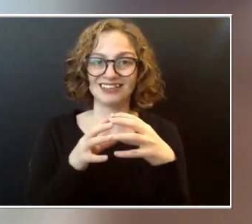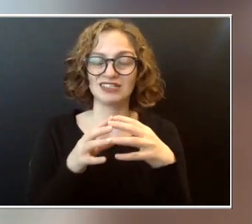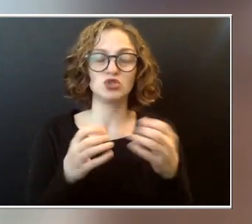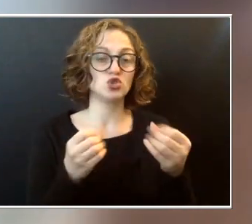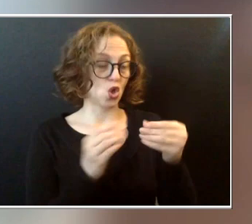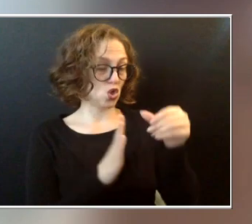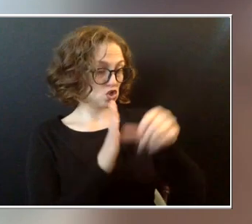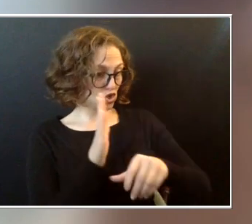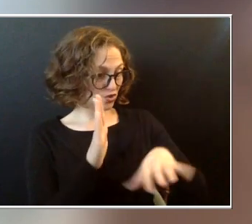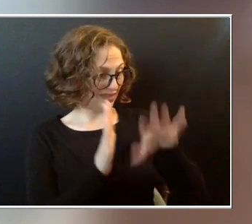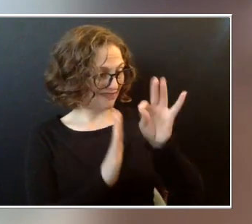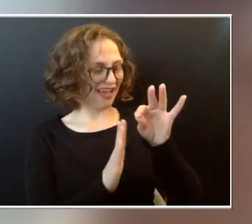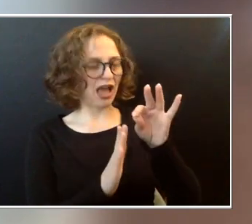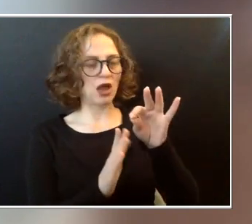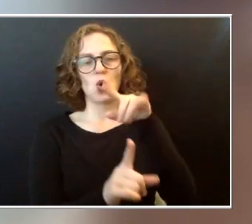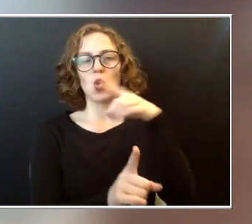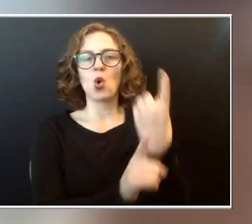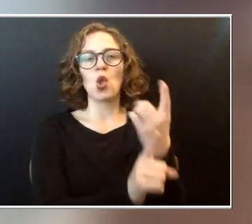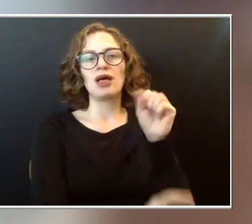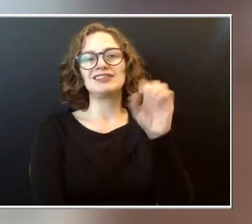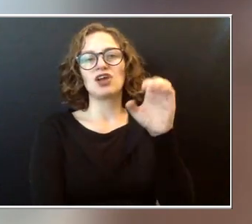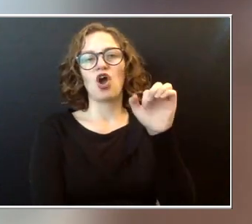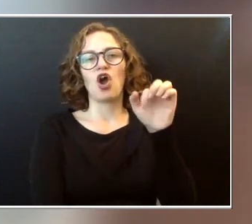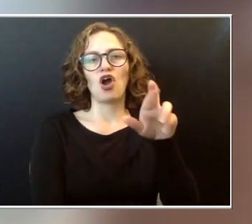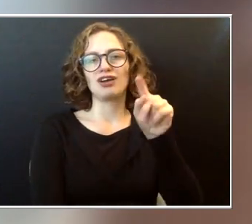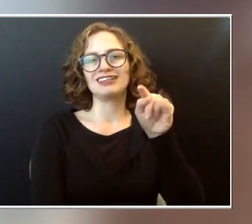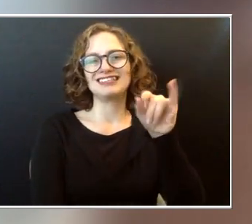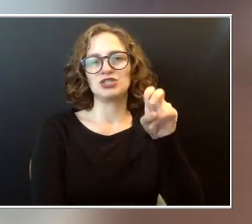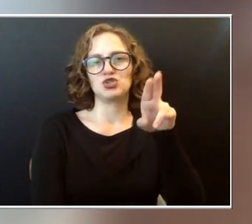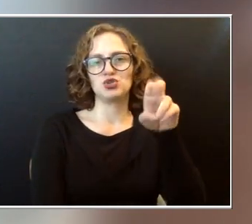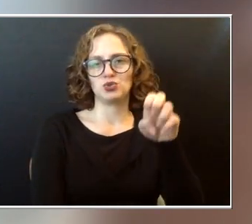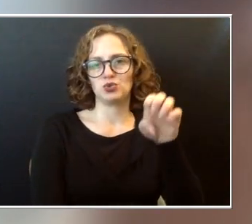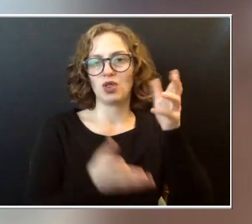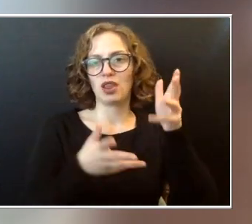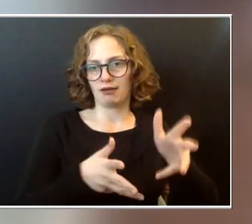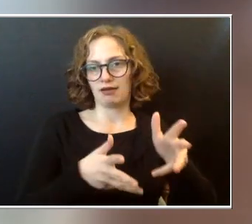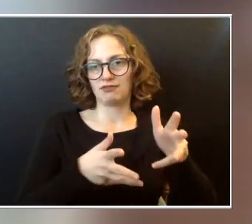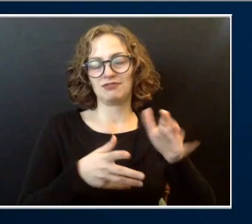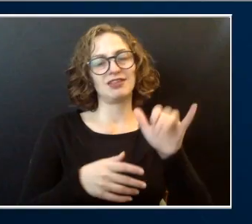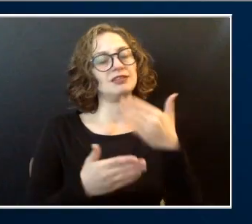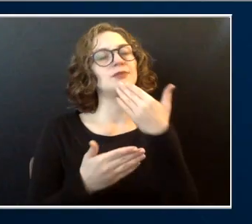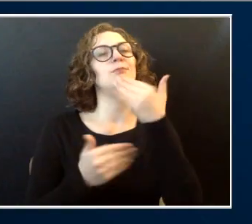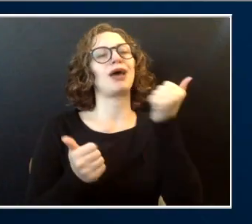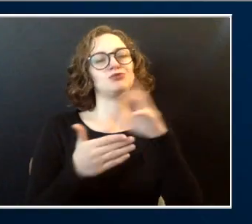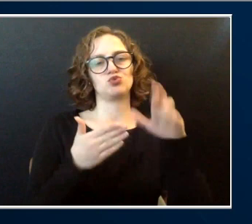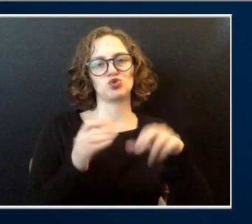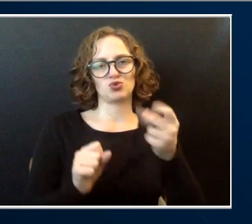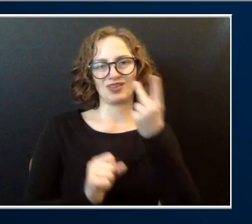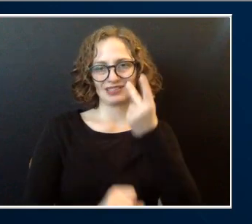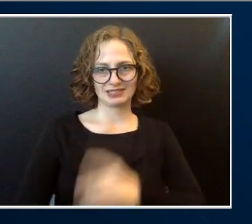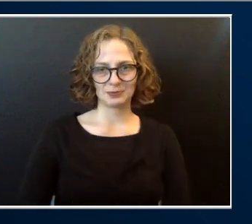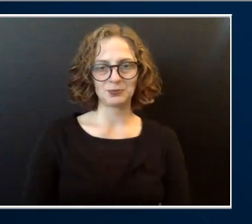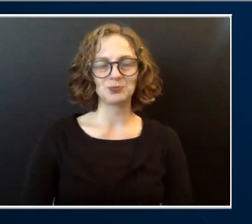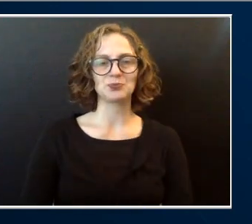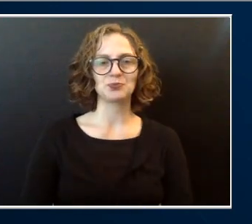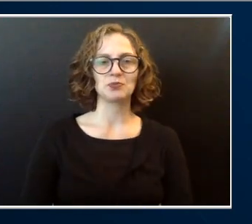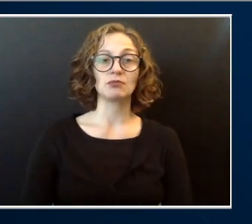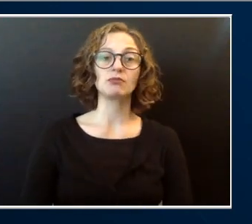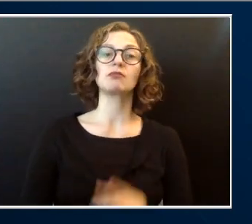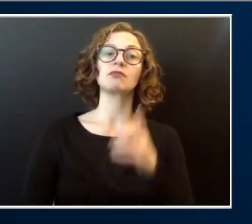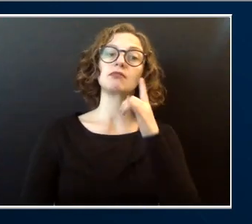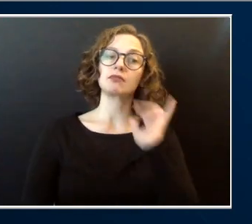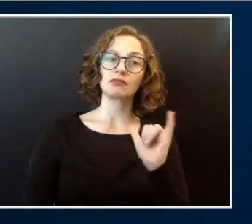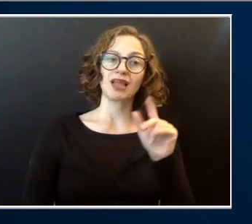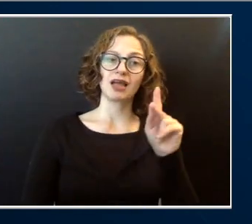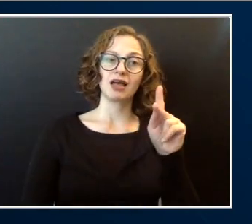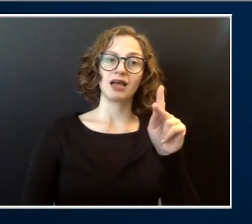that we hope for when we give these combinations before surgery. So it sounds like Keytruda is a remarkable drug. Has the FDA now